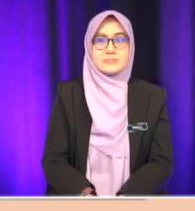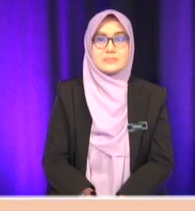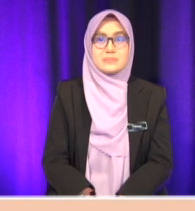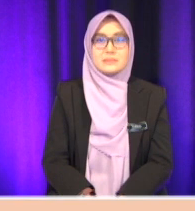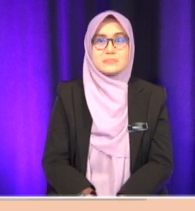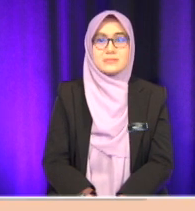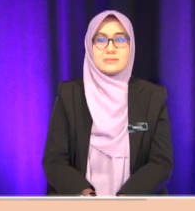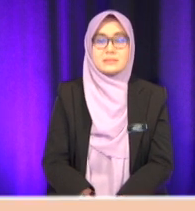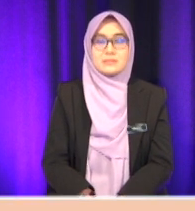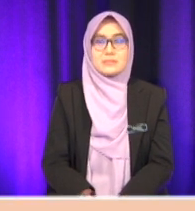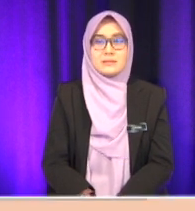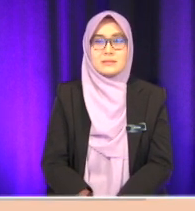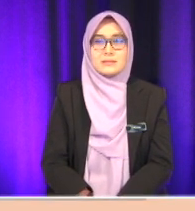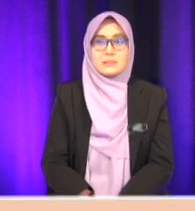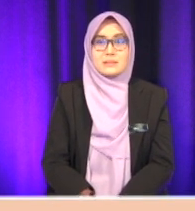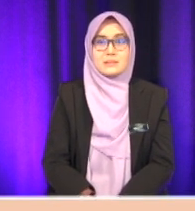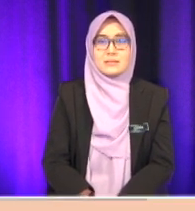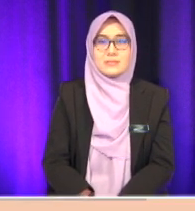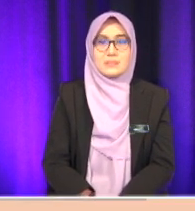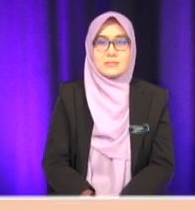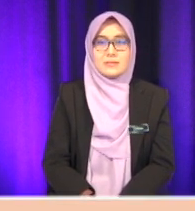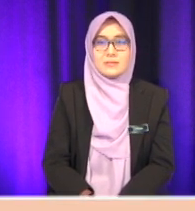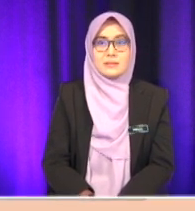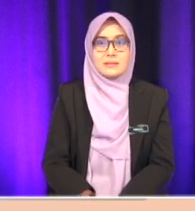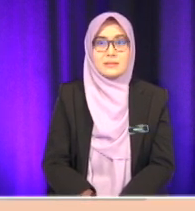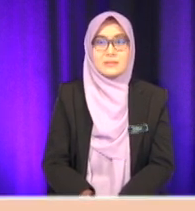free train rides are available throughout the launch day?